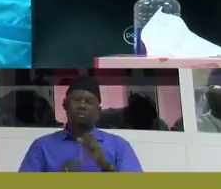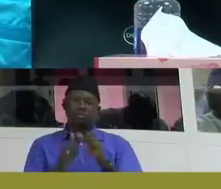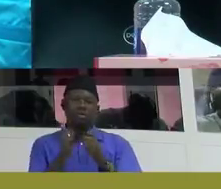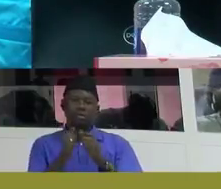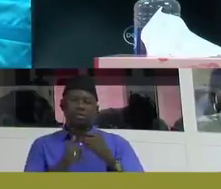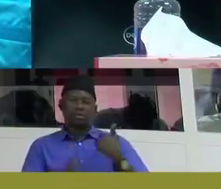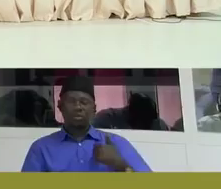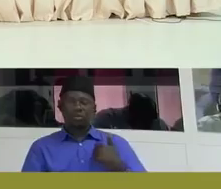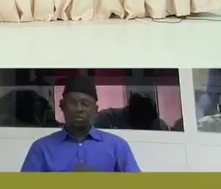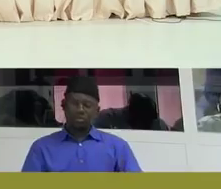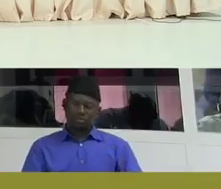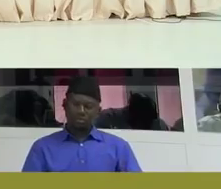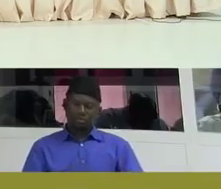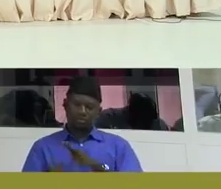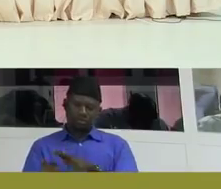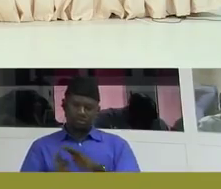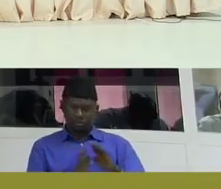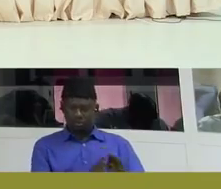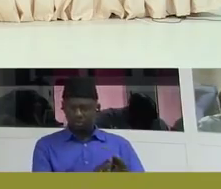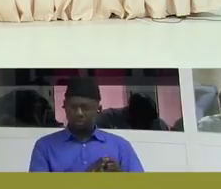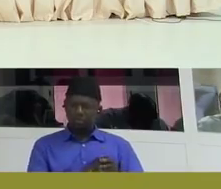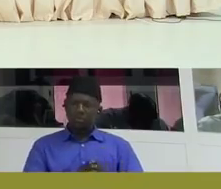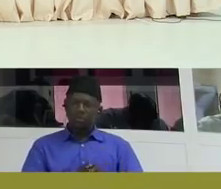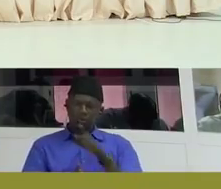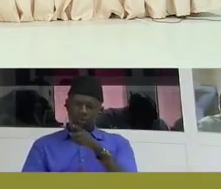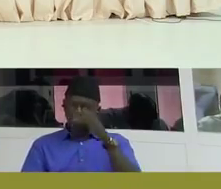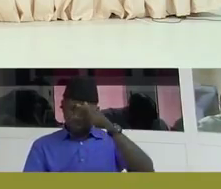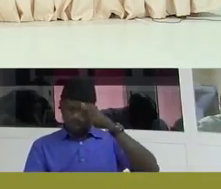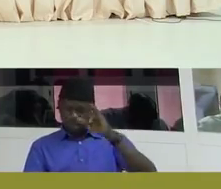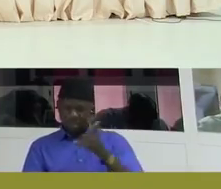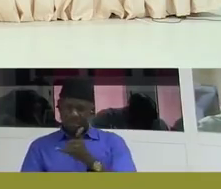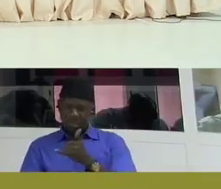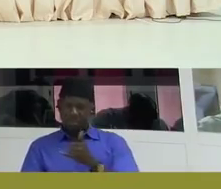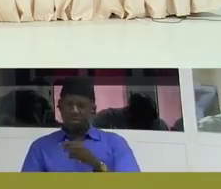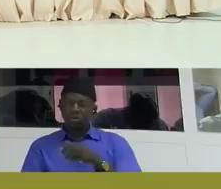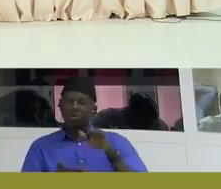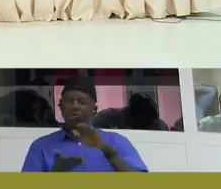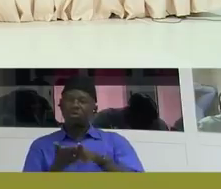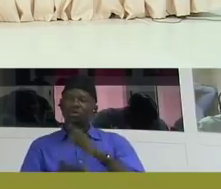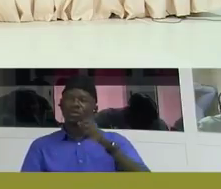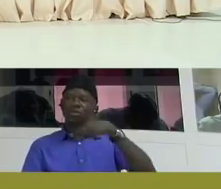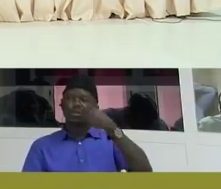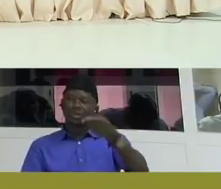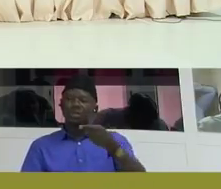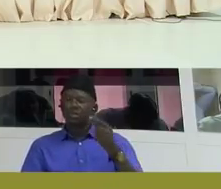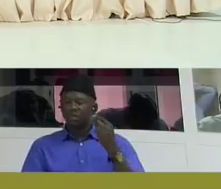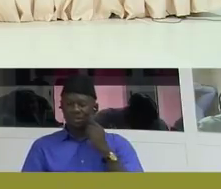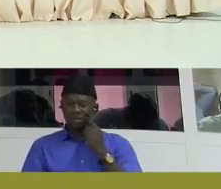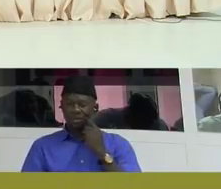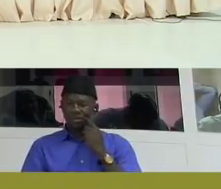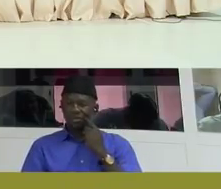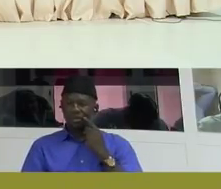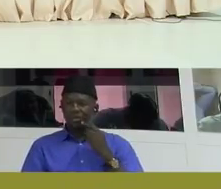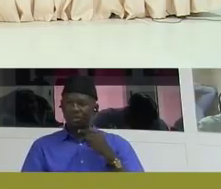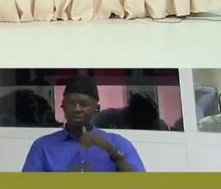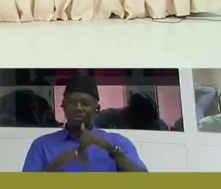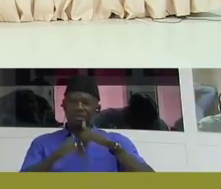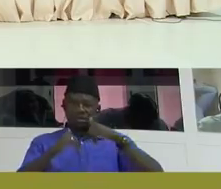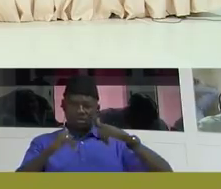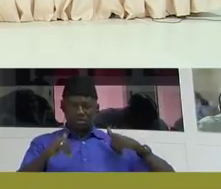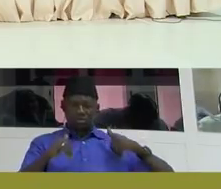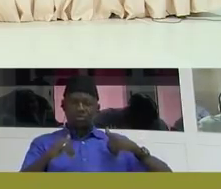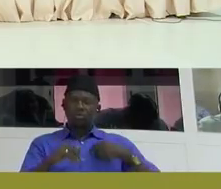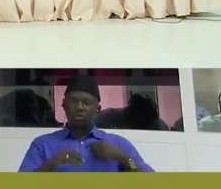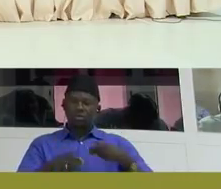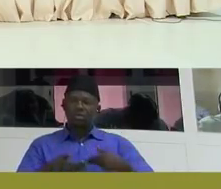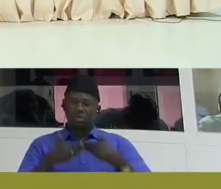Would you agree that on the next day, an exemption was given